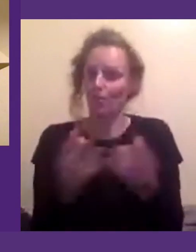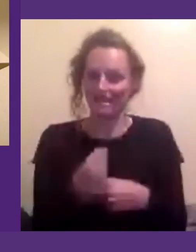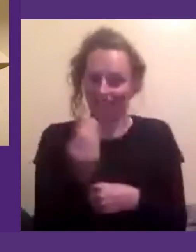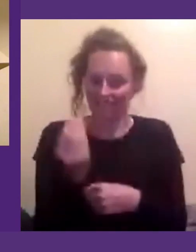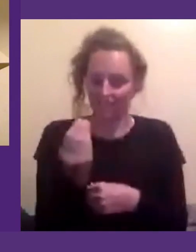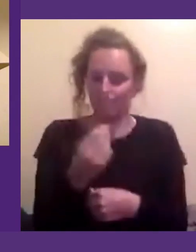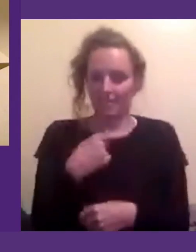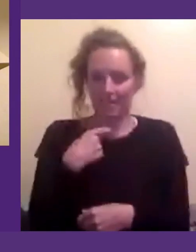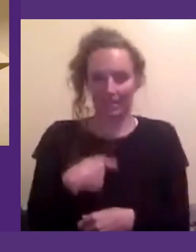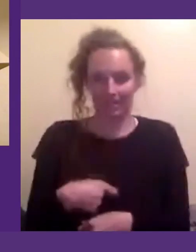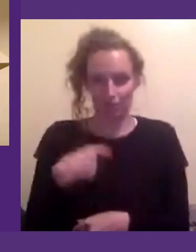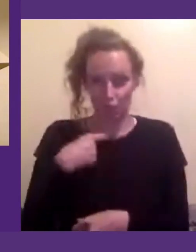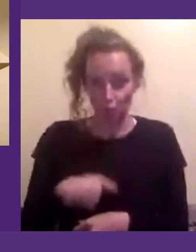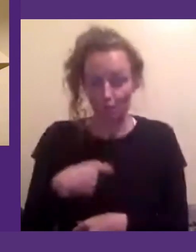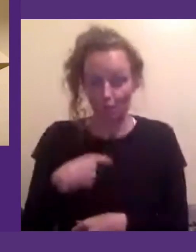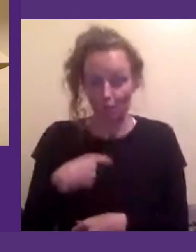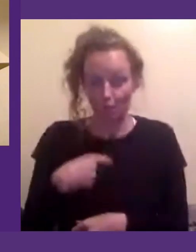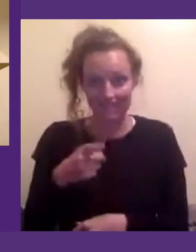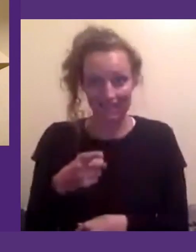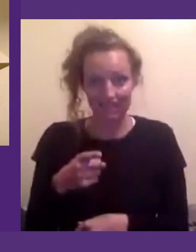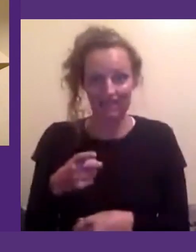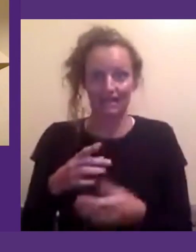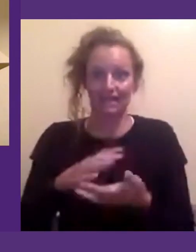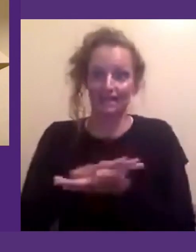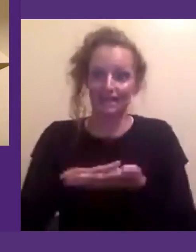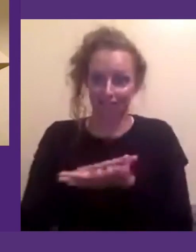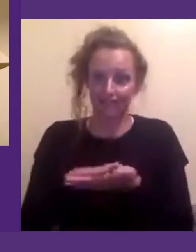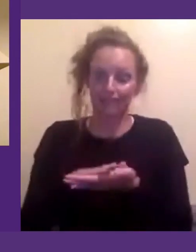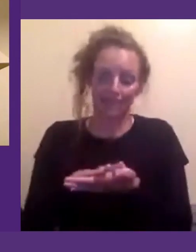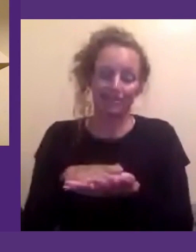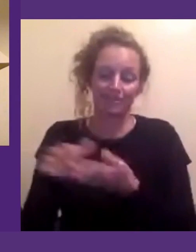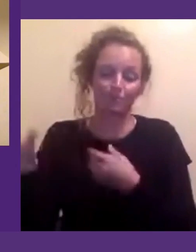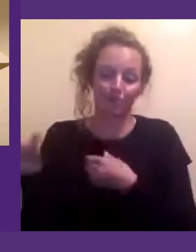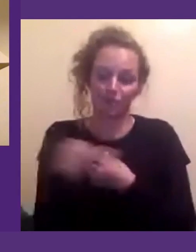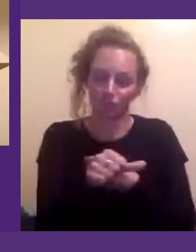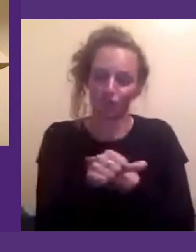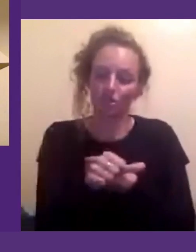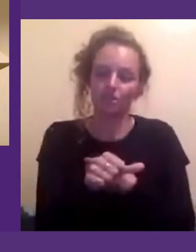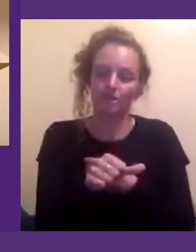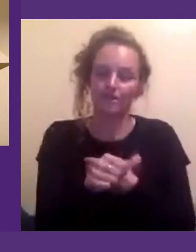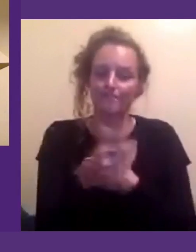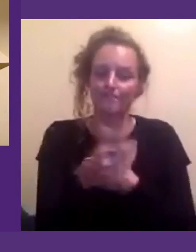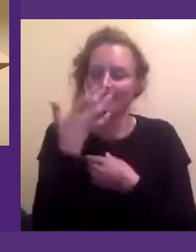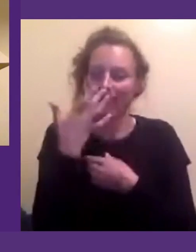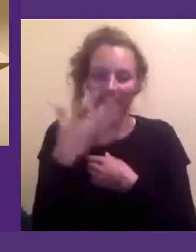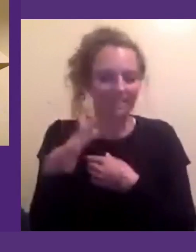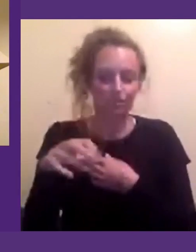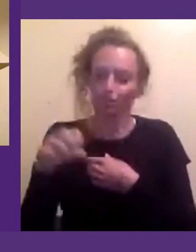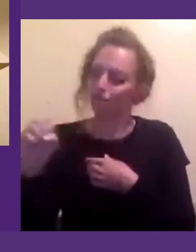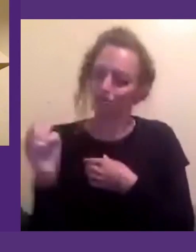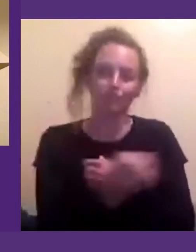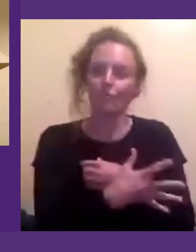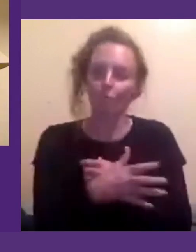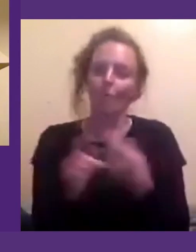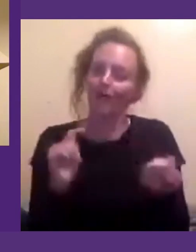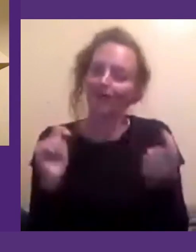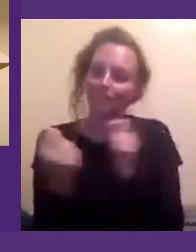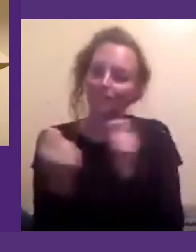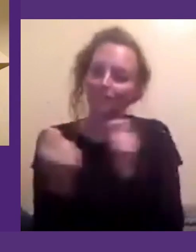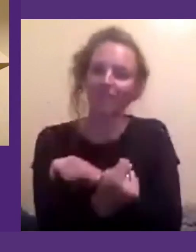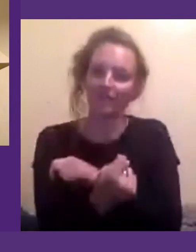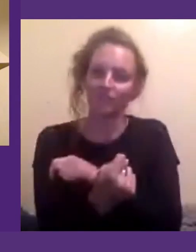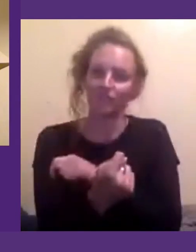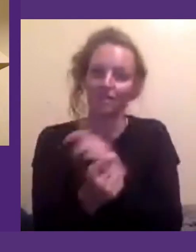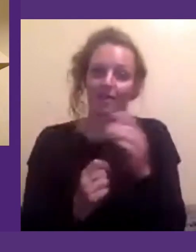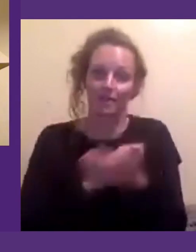toxic value systems that make people compare themselves to impossible